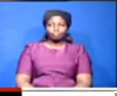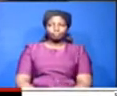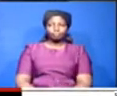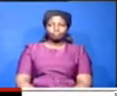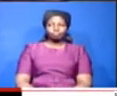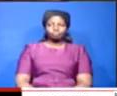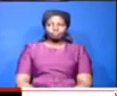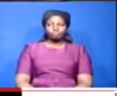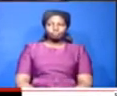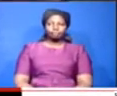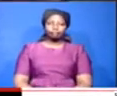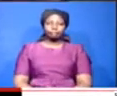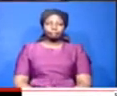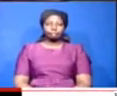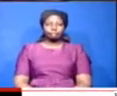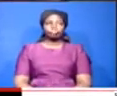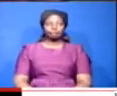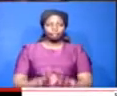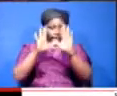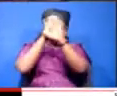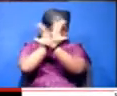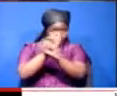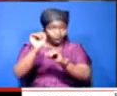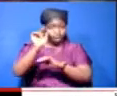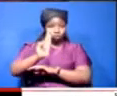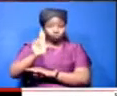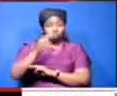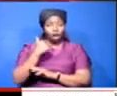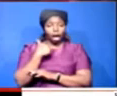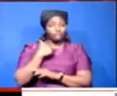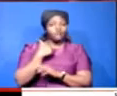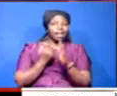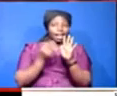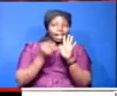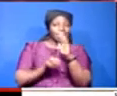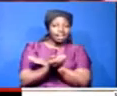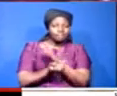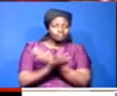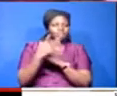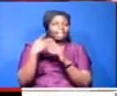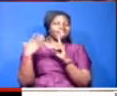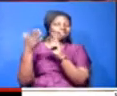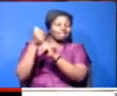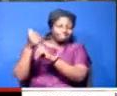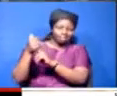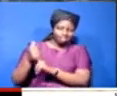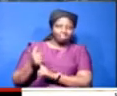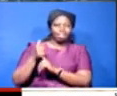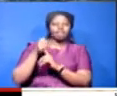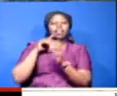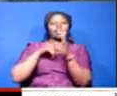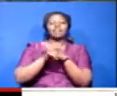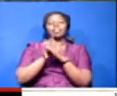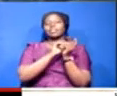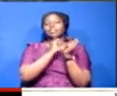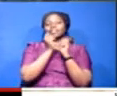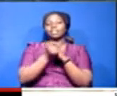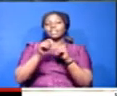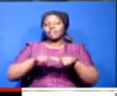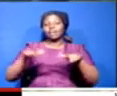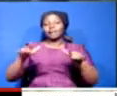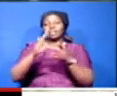Juma. President Uhuru Kenyatta has highlighted several achievements under the reforms in the land sector, noting that the National Titling